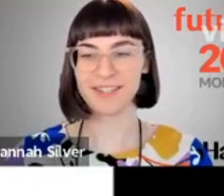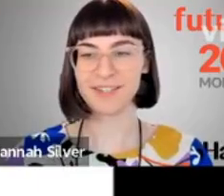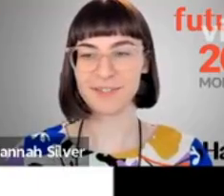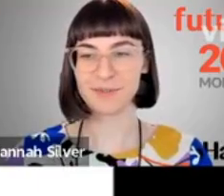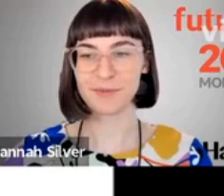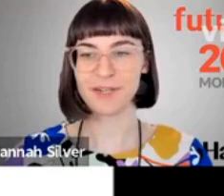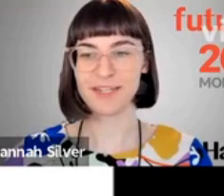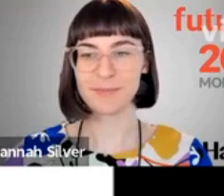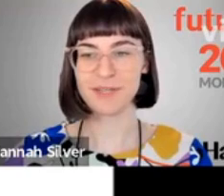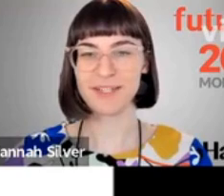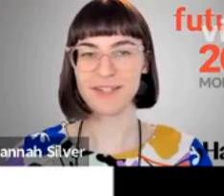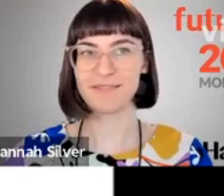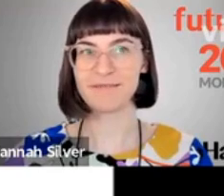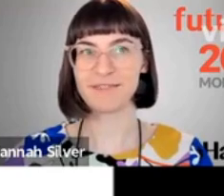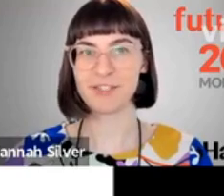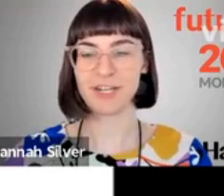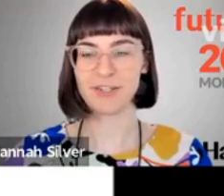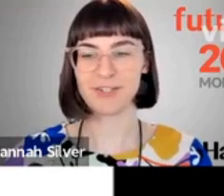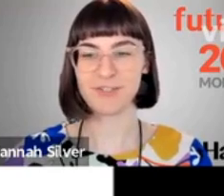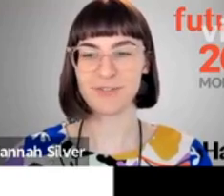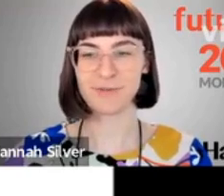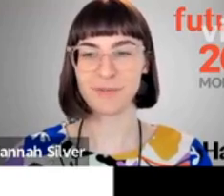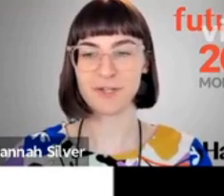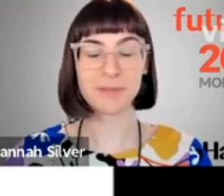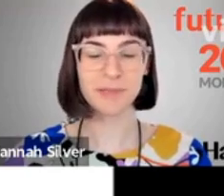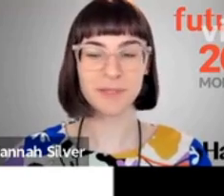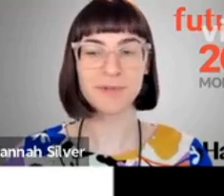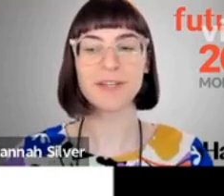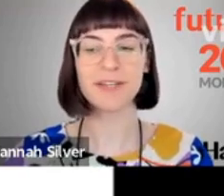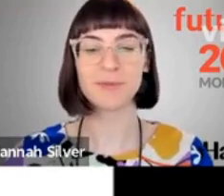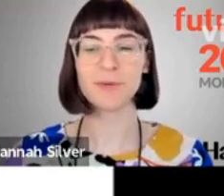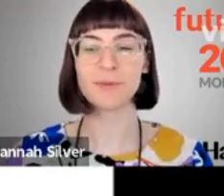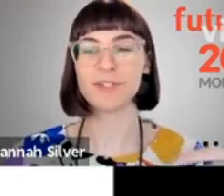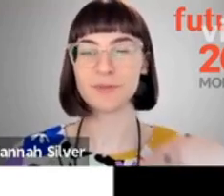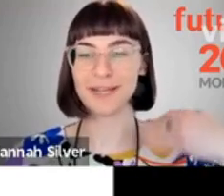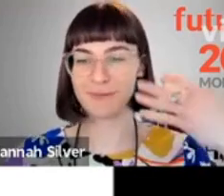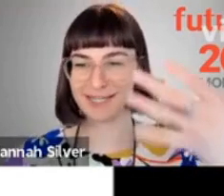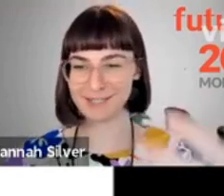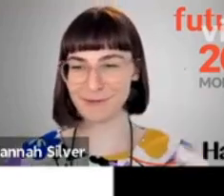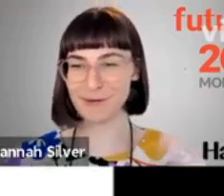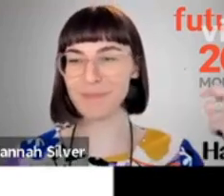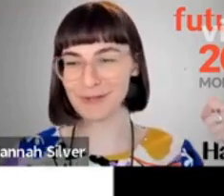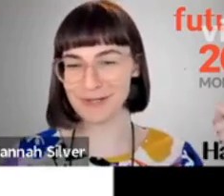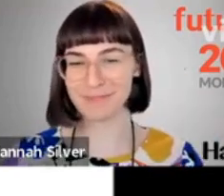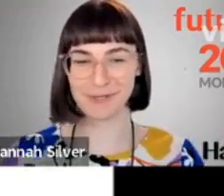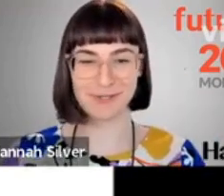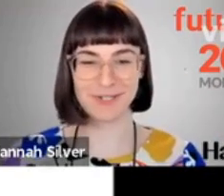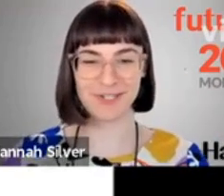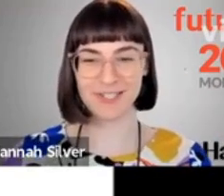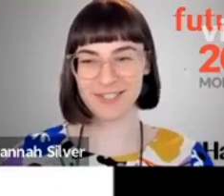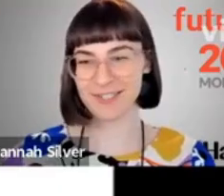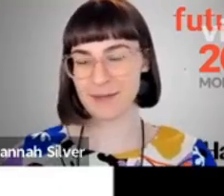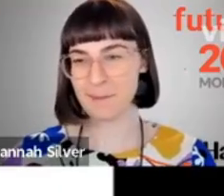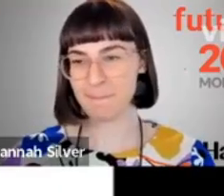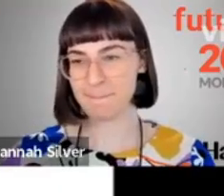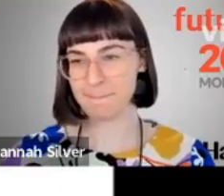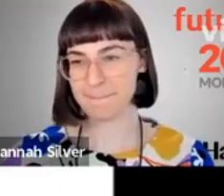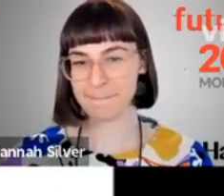what has been a challenge from hearing people, and what would you recommend for a better approach?